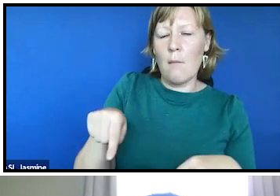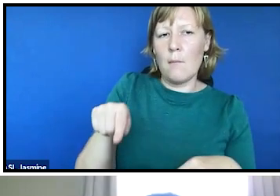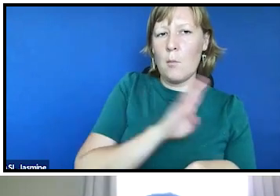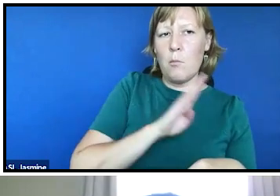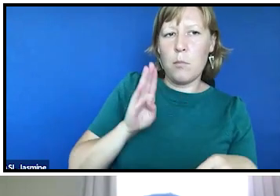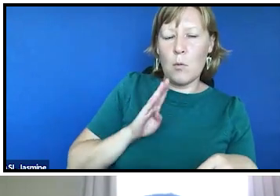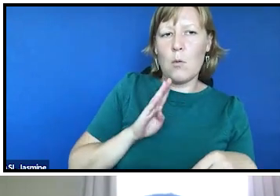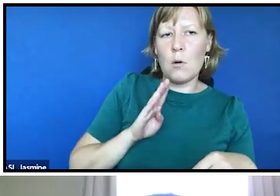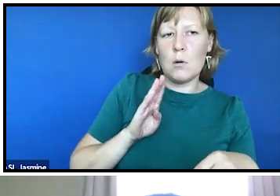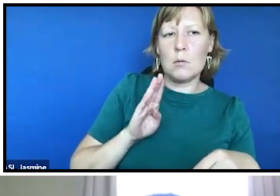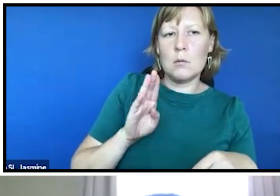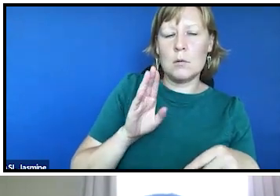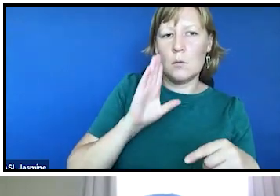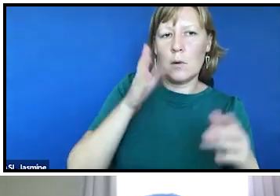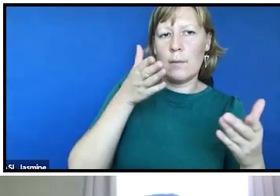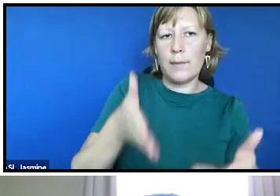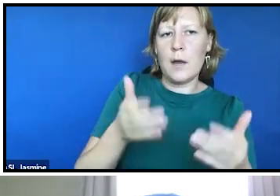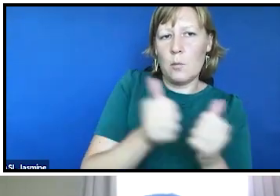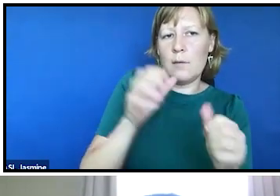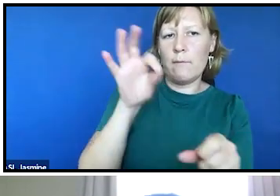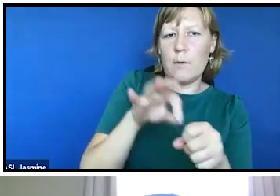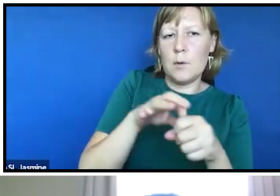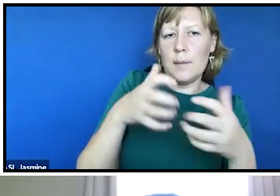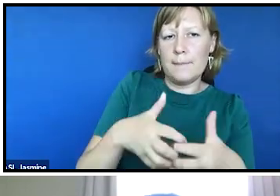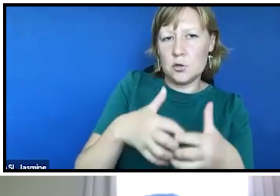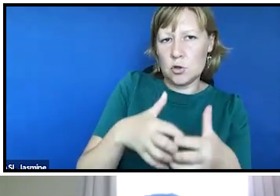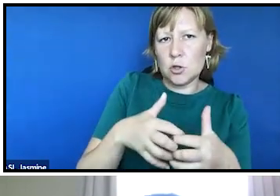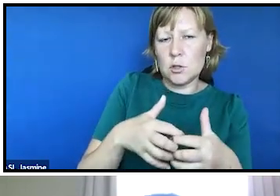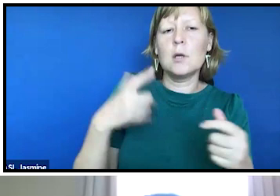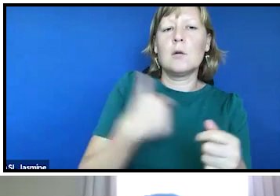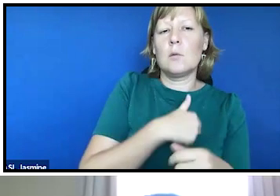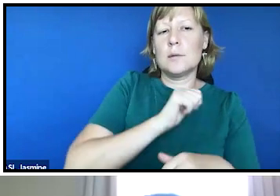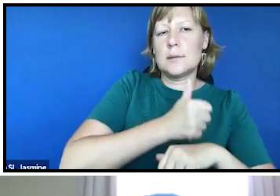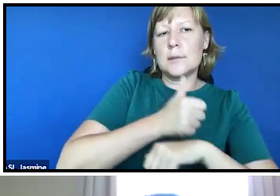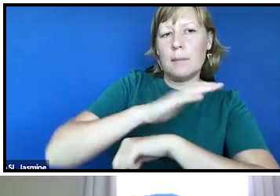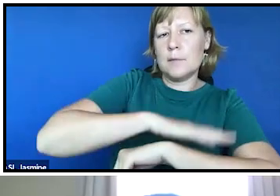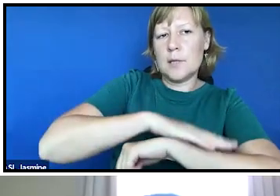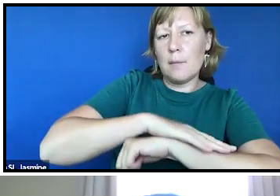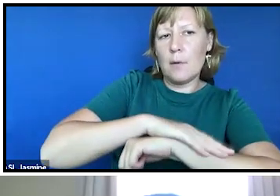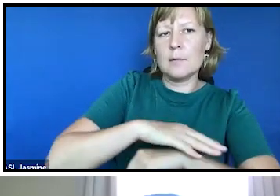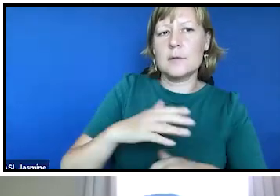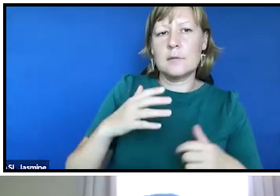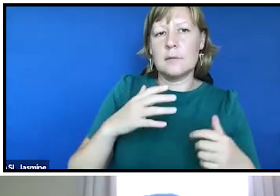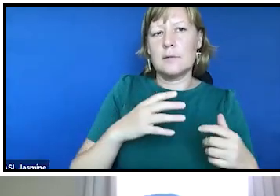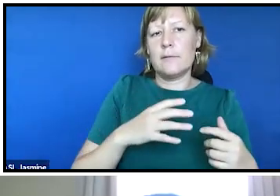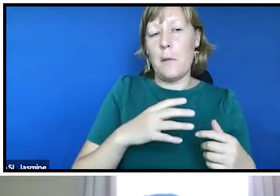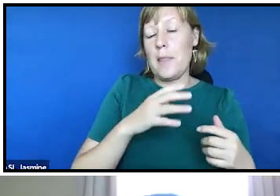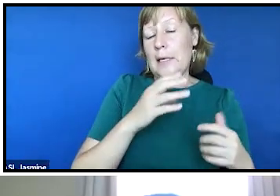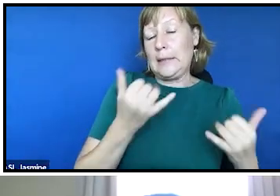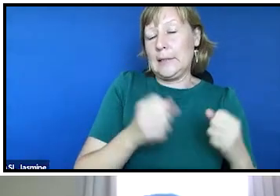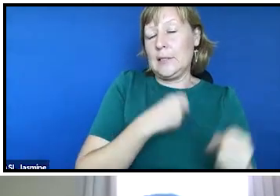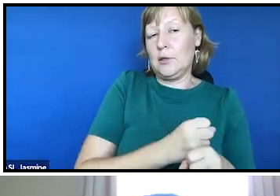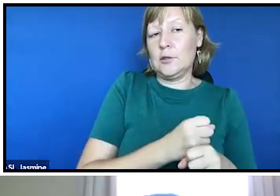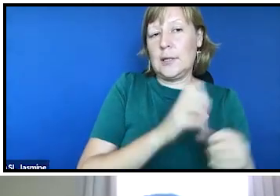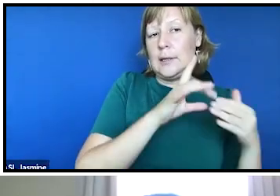the Disability Law will be there with the voting machine, and we're gonna have tables from people from this year's surprise leadership class. You don't know this yet. People